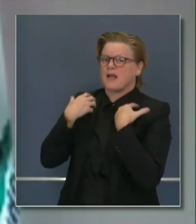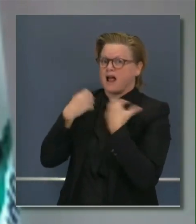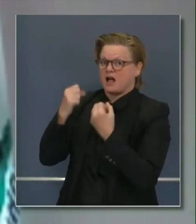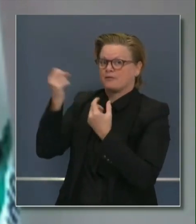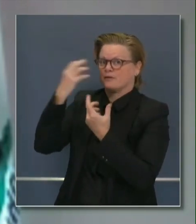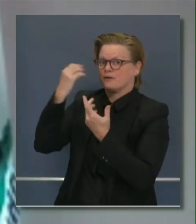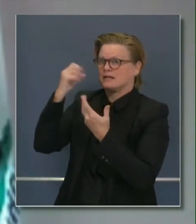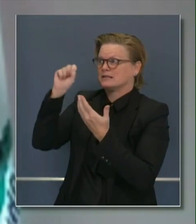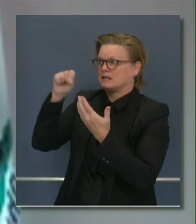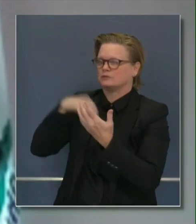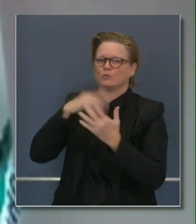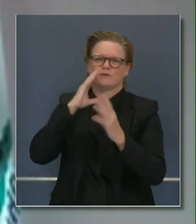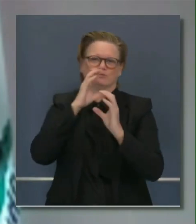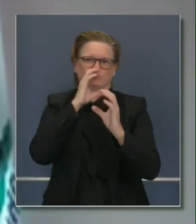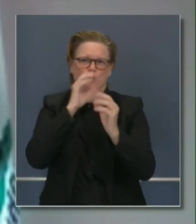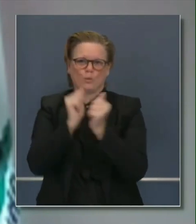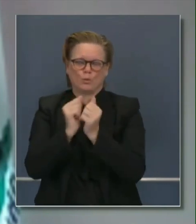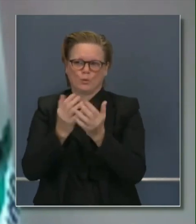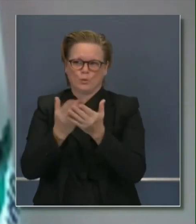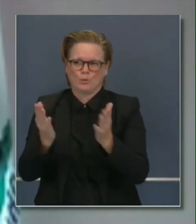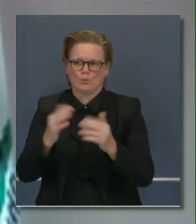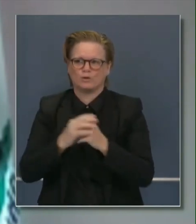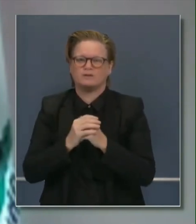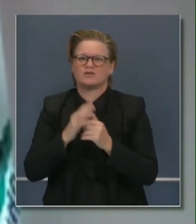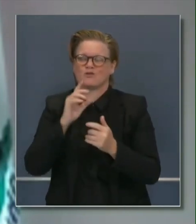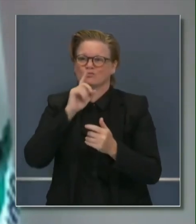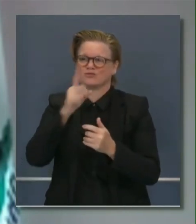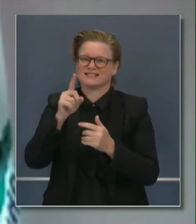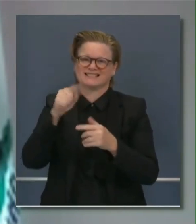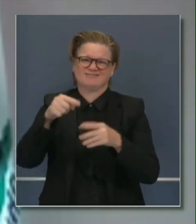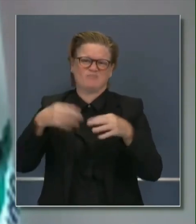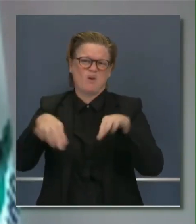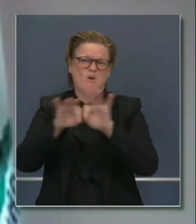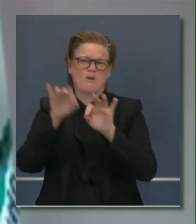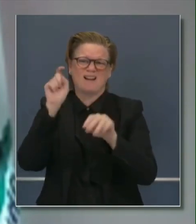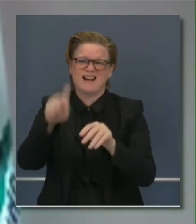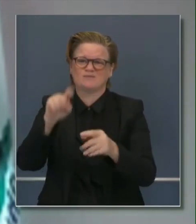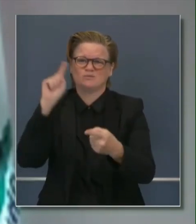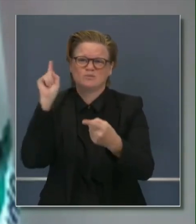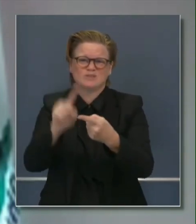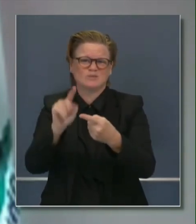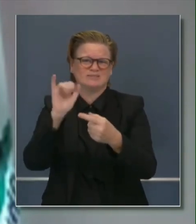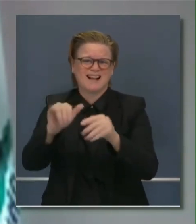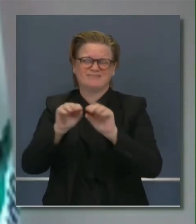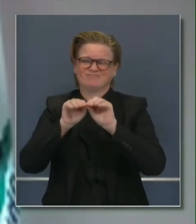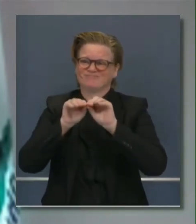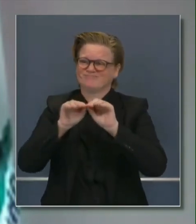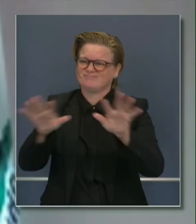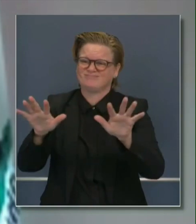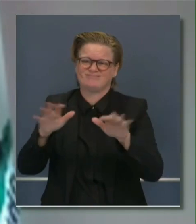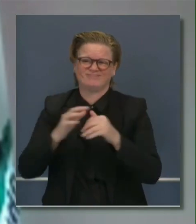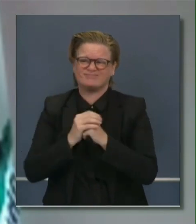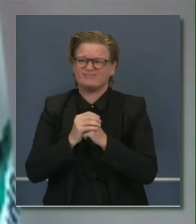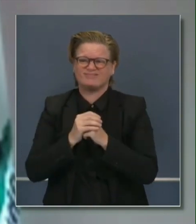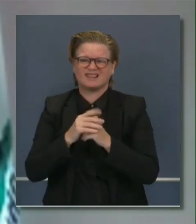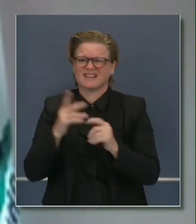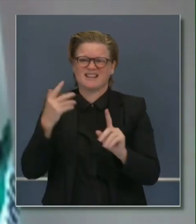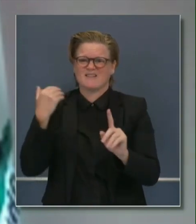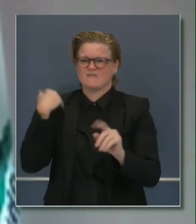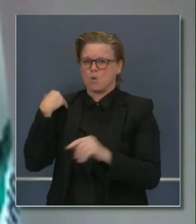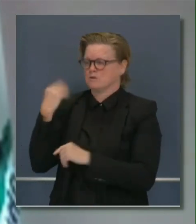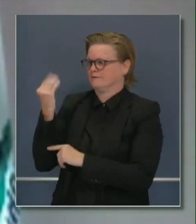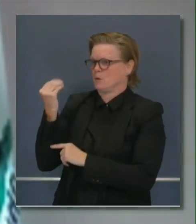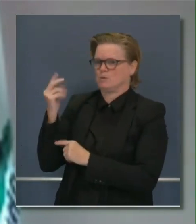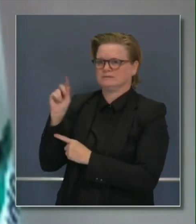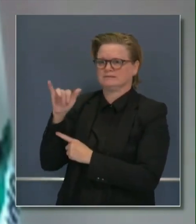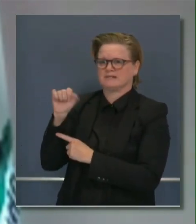that helps us reduce transmission, and by shortening it, we hope to increase compliance and make sure that we do use